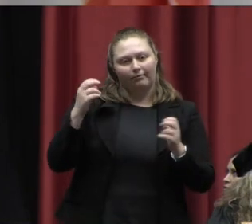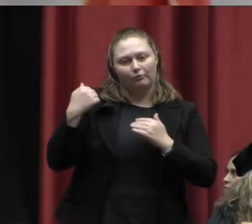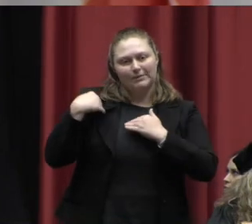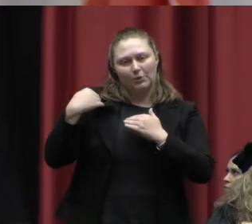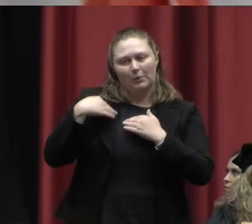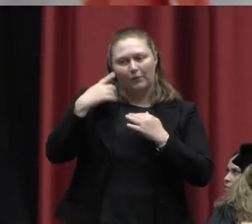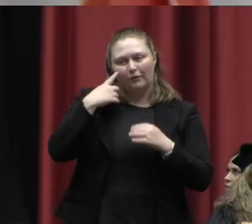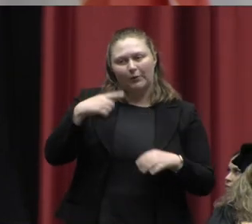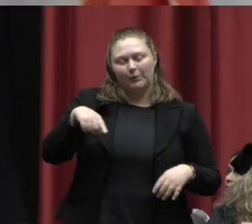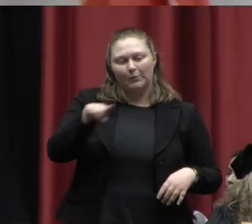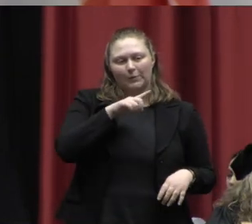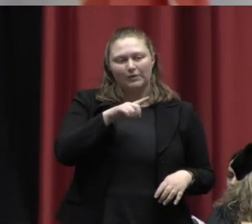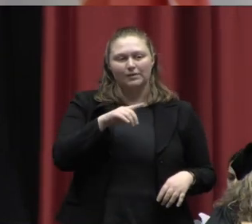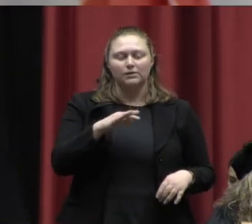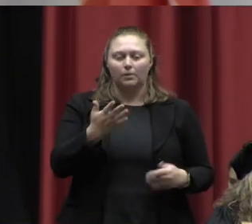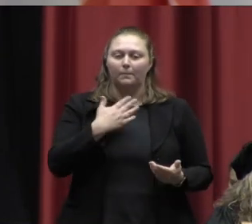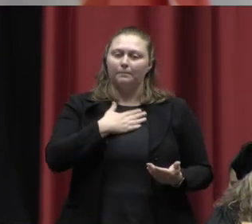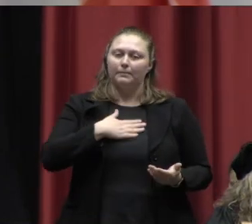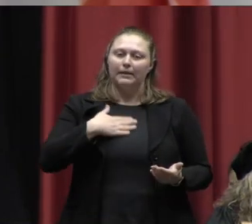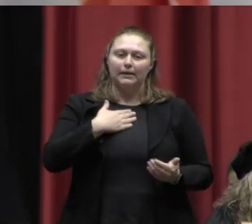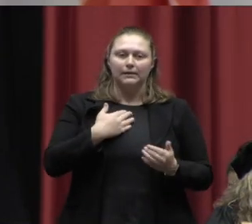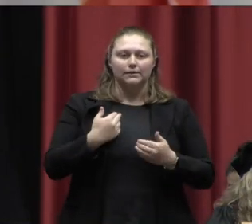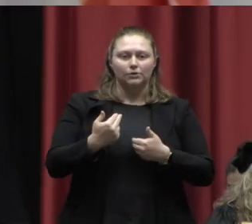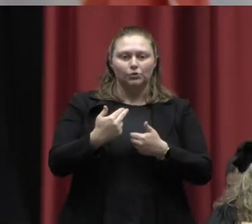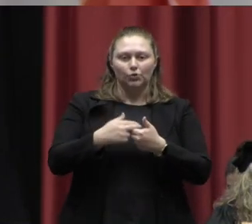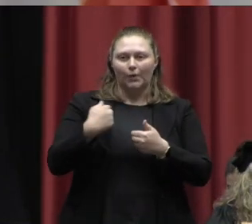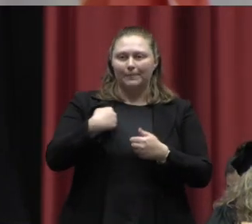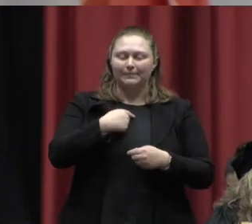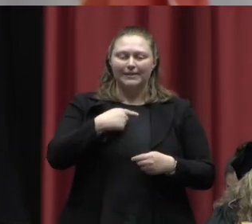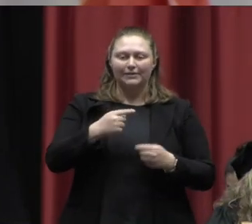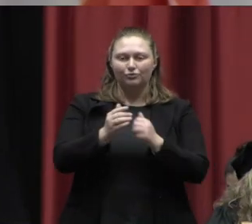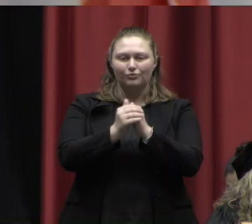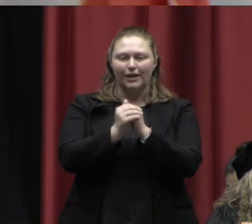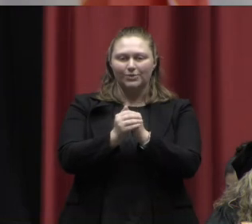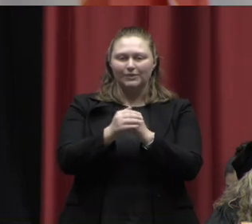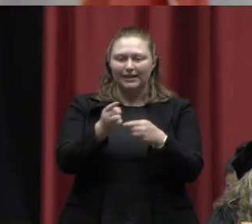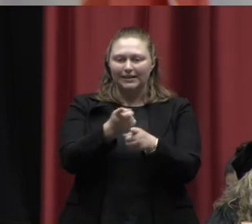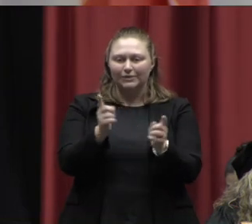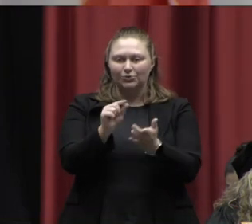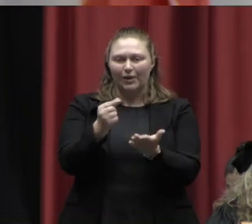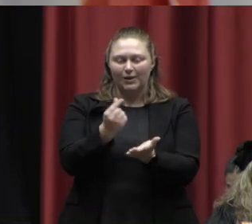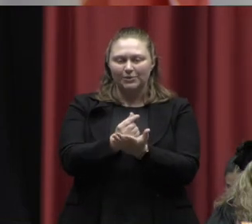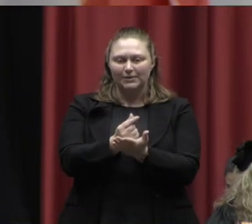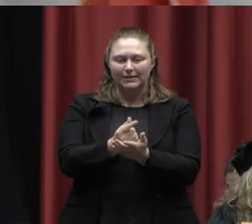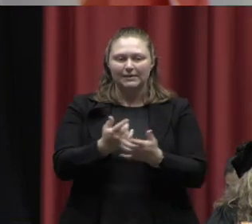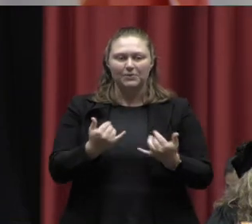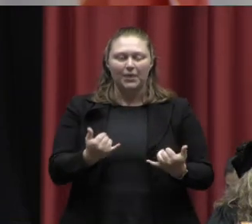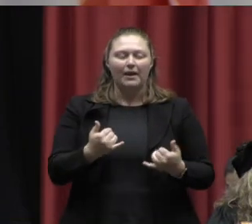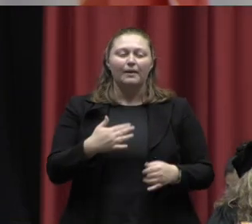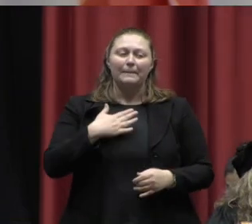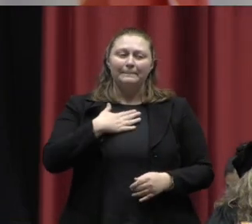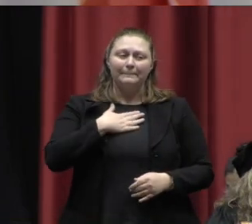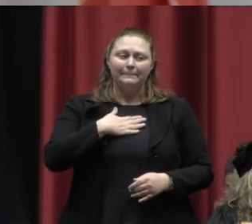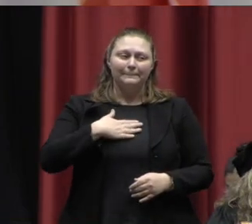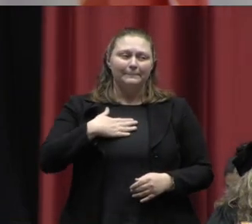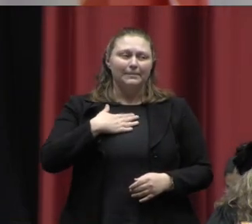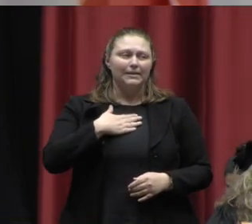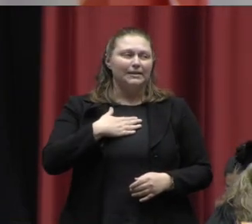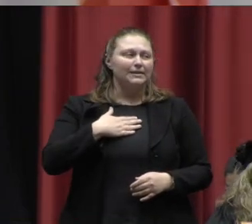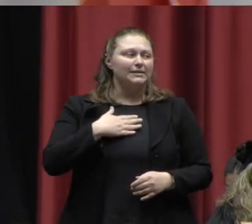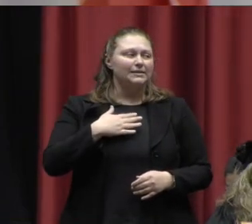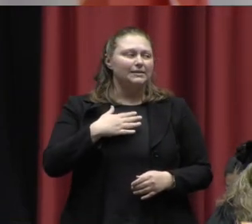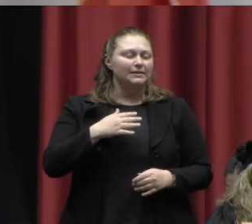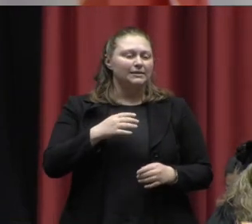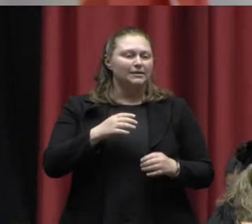Will the audience please remain seated until the graduates leave the arena? Please meet your graduates on the